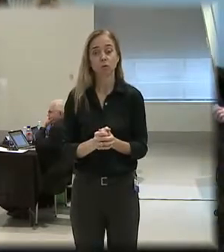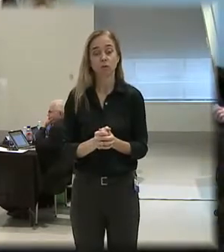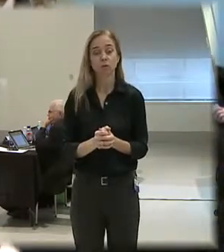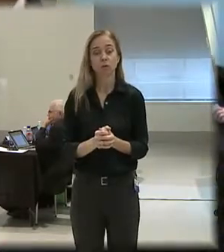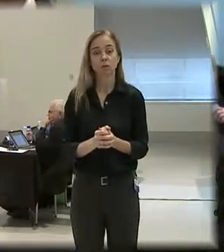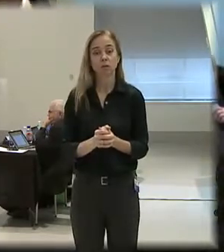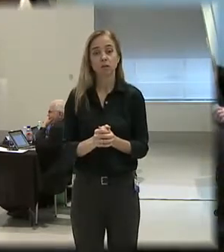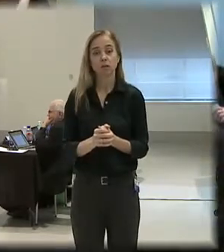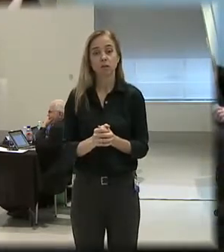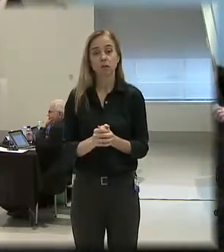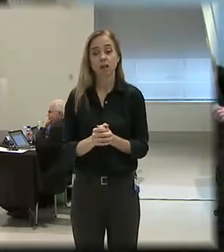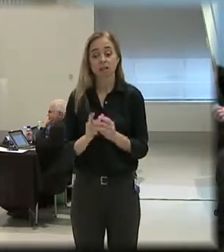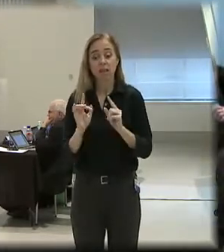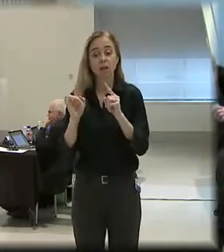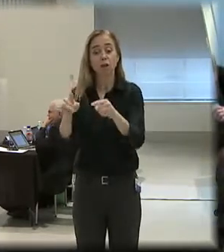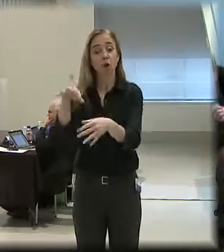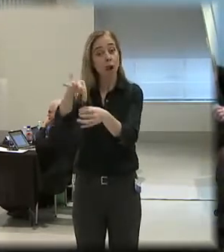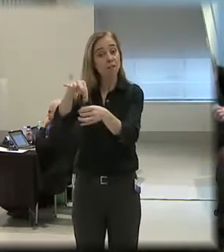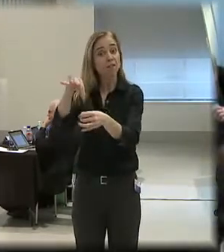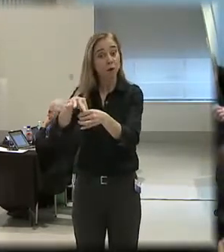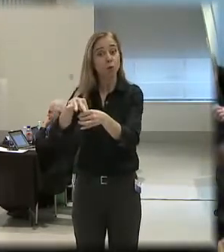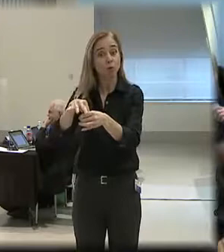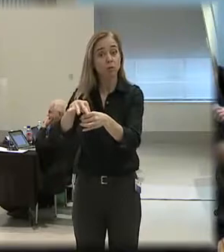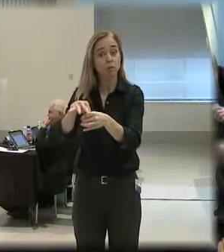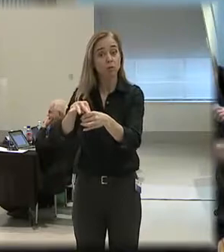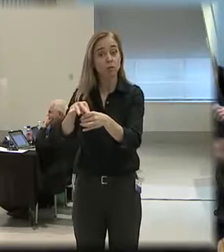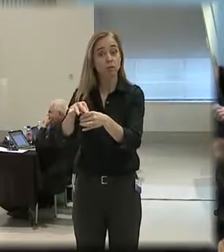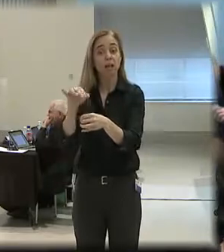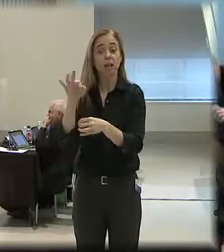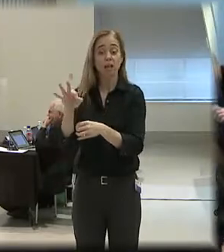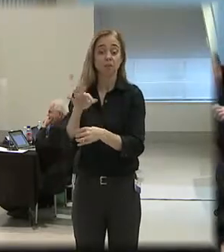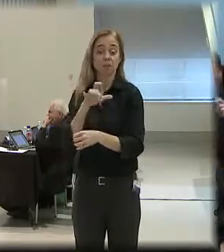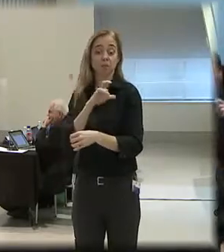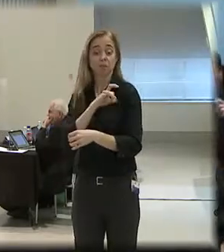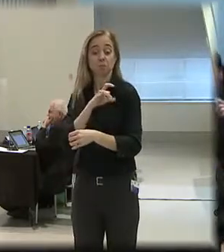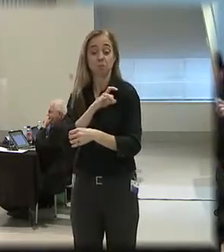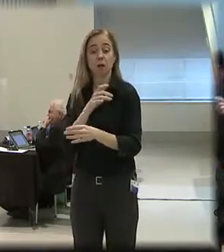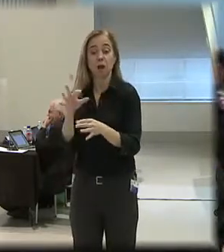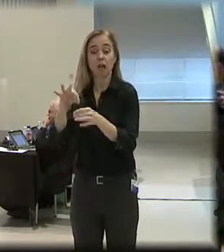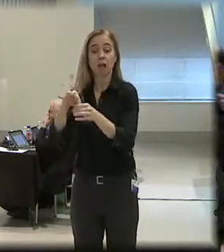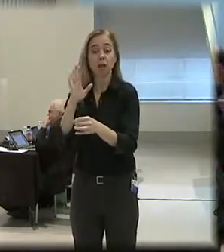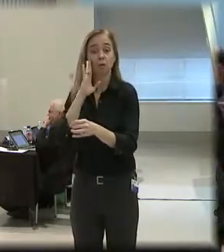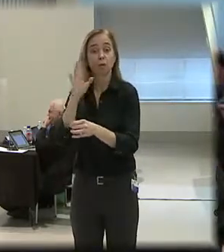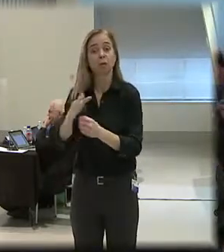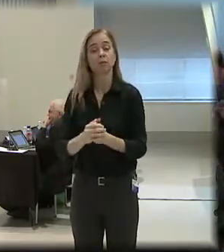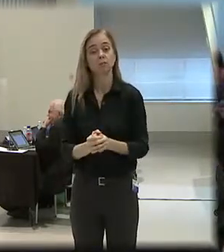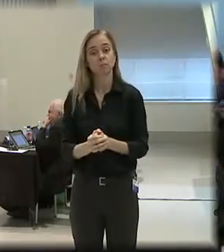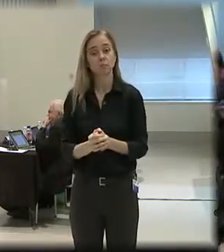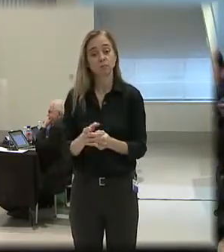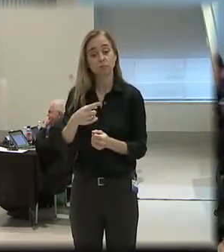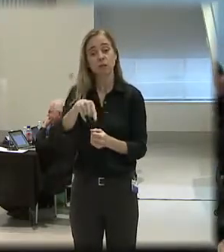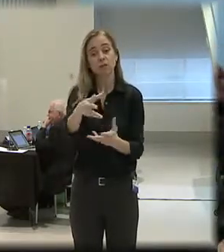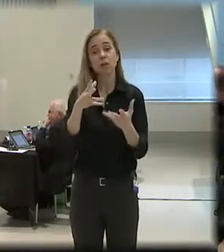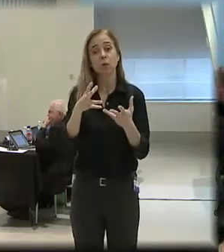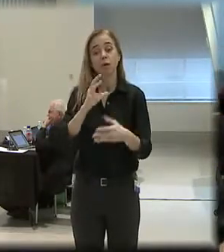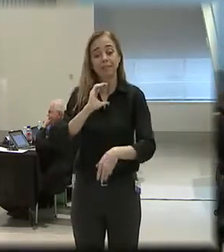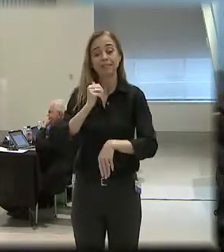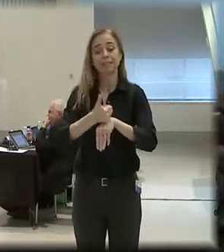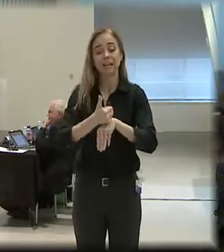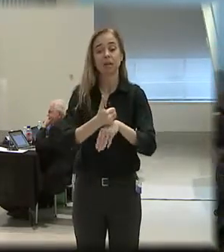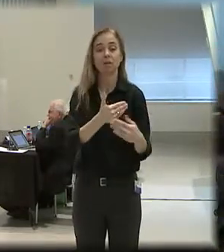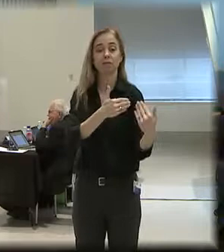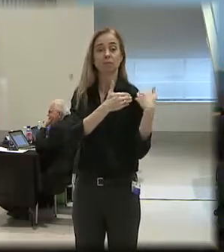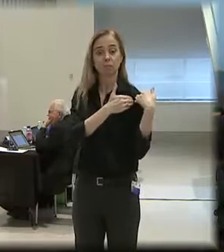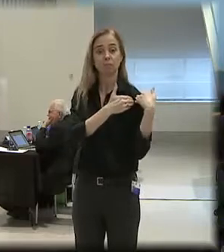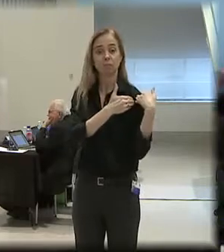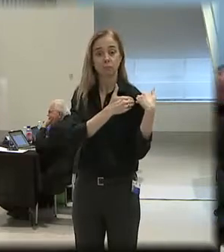they turn out and vote in elections where law enforcement are up for election. What they want is for there to be a set of accountability,